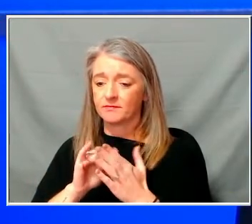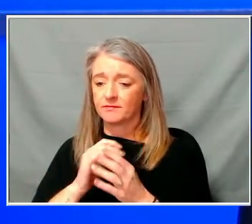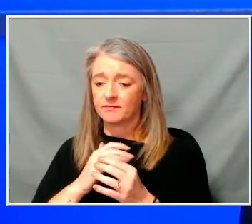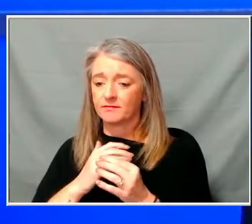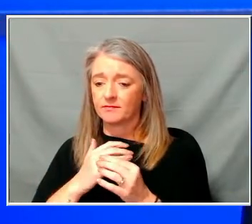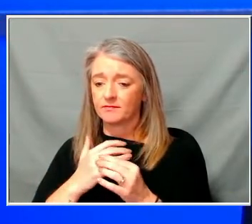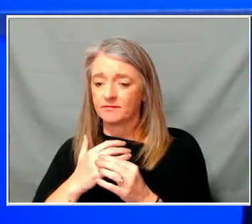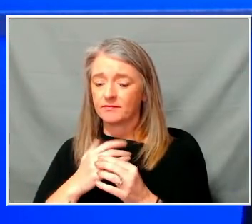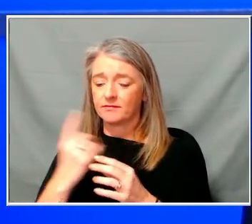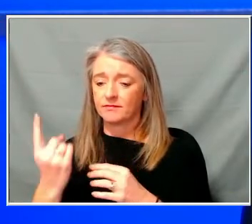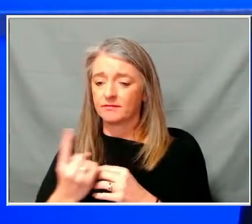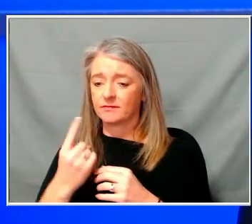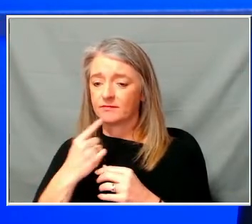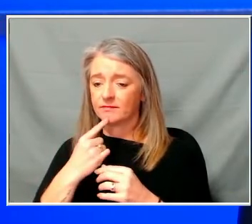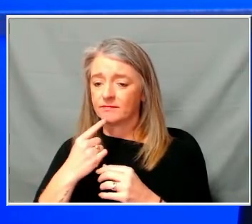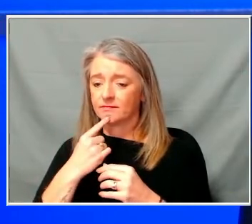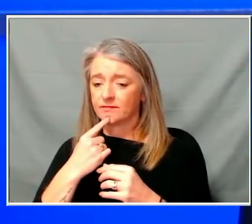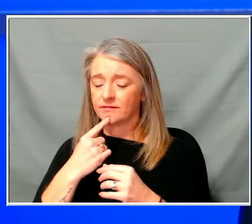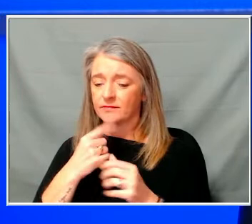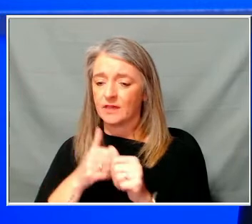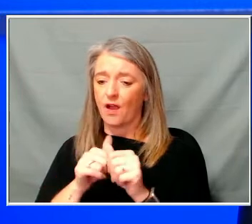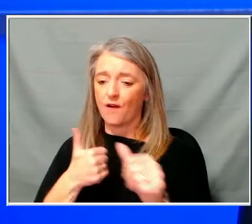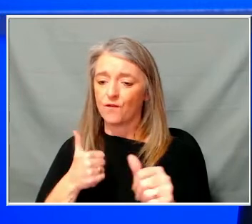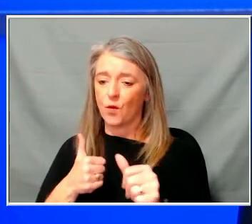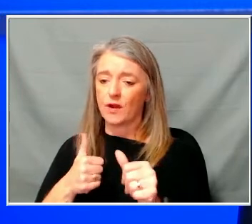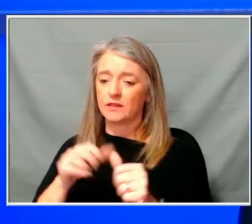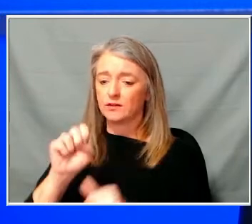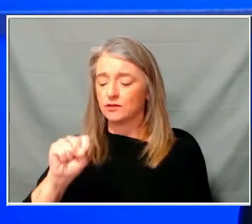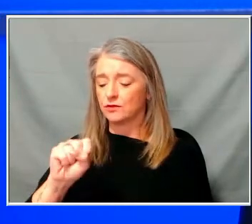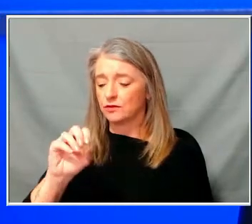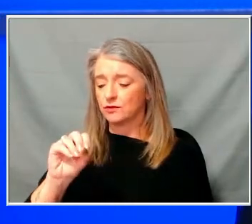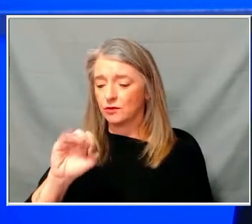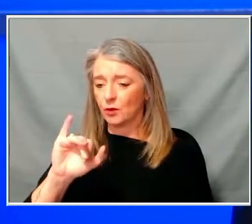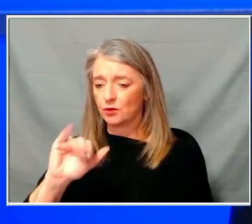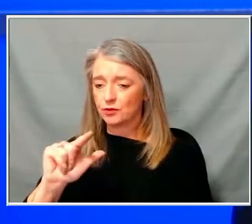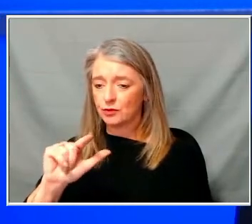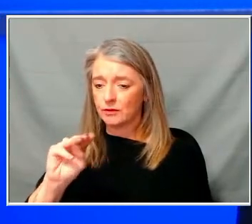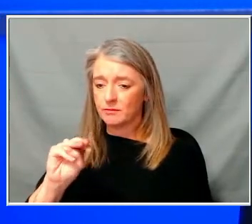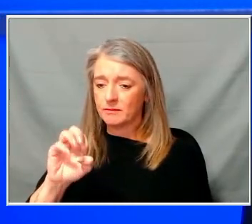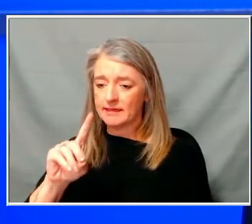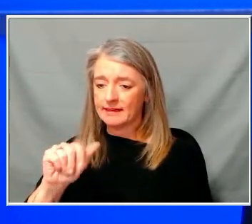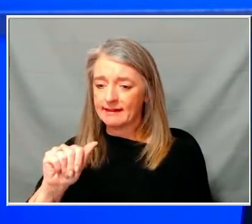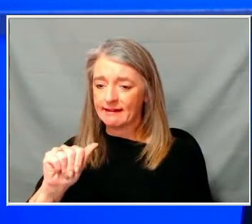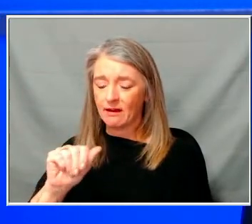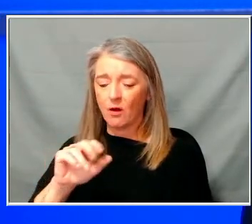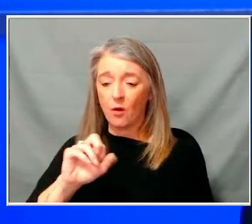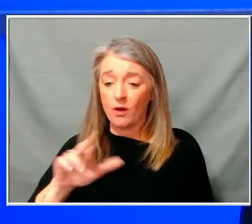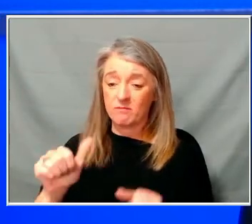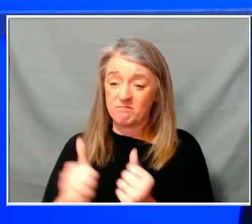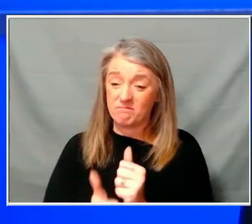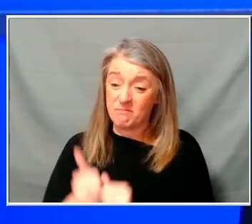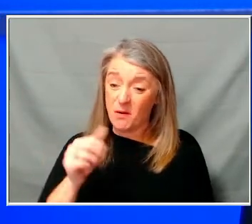that I've always said on here is avoid social media. Avoid most media, in fact, because the reality is that,